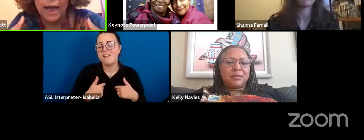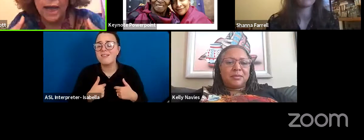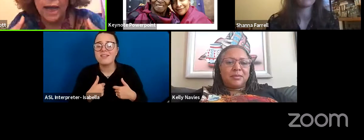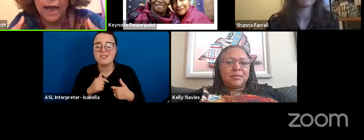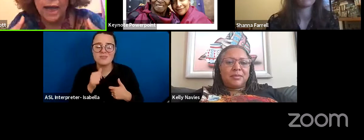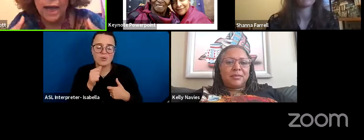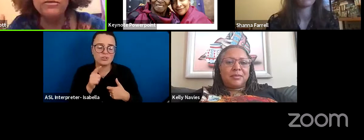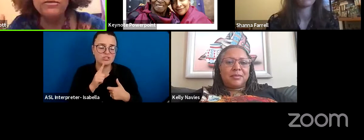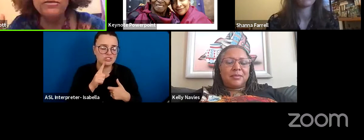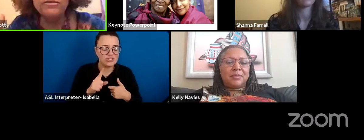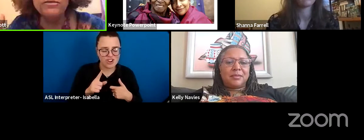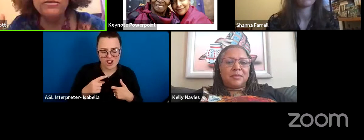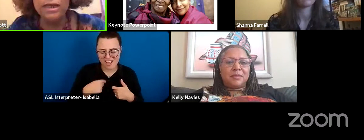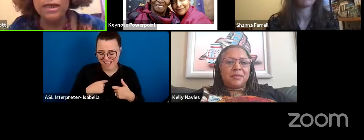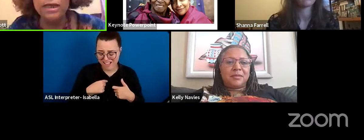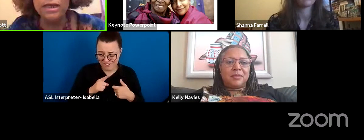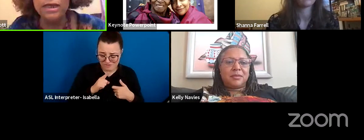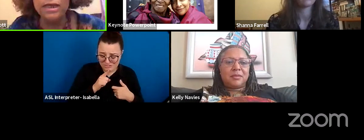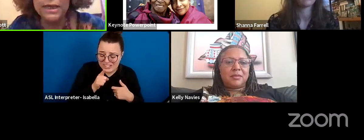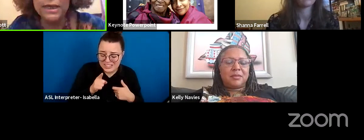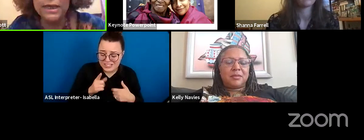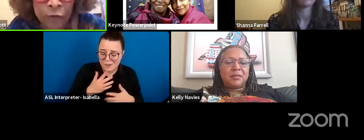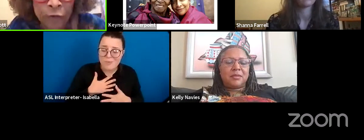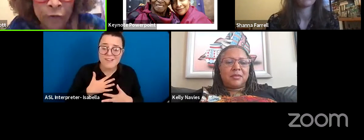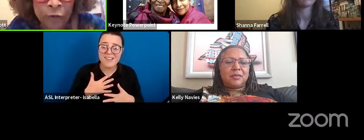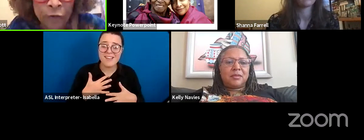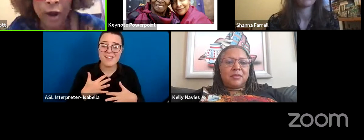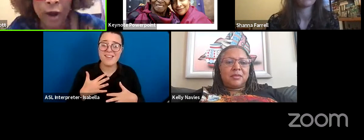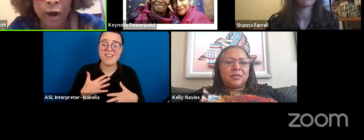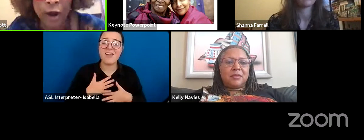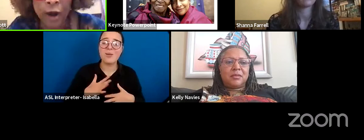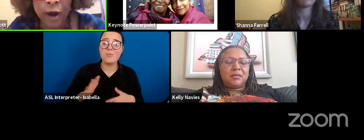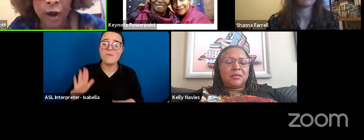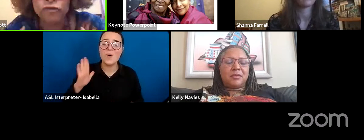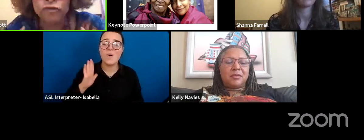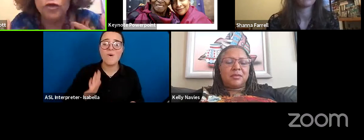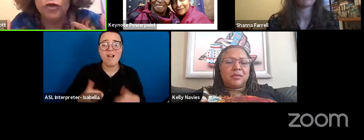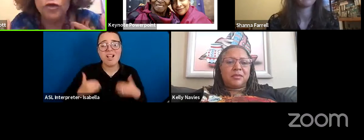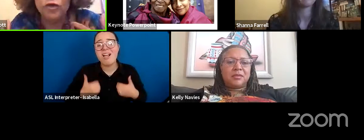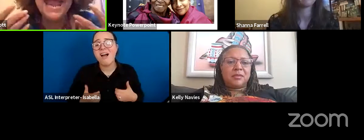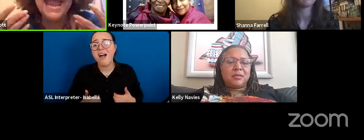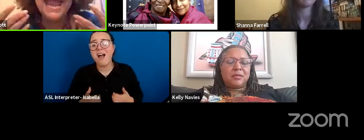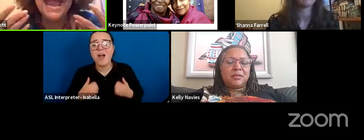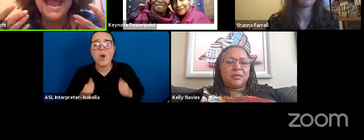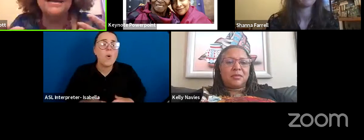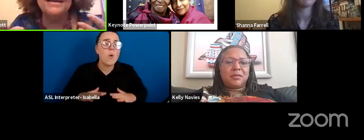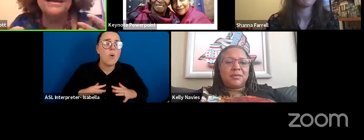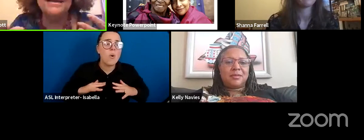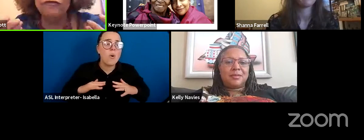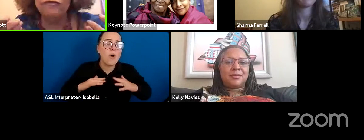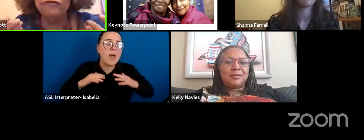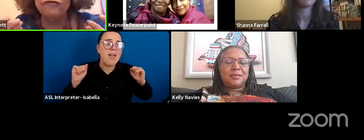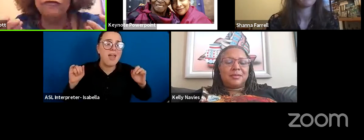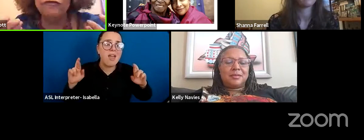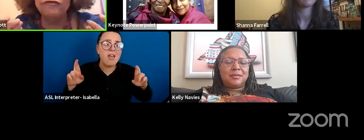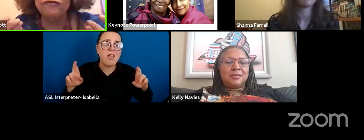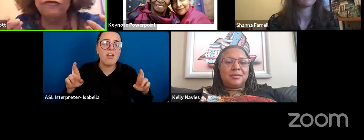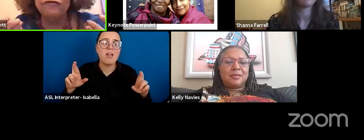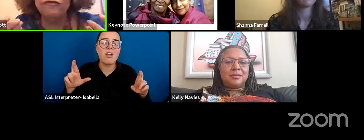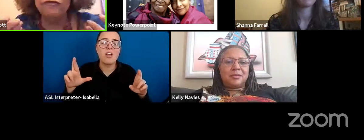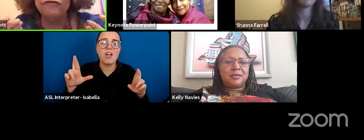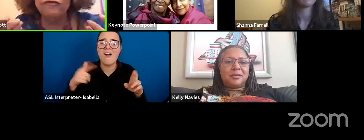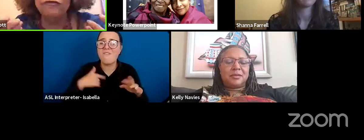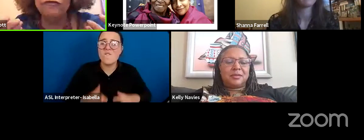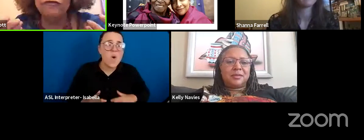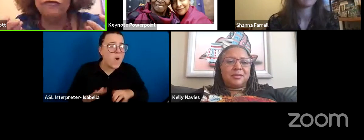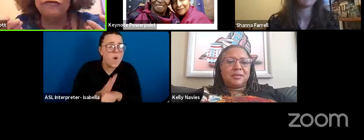ever really breathe before. Lungs just filled with it, air just full of